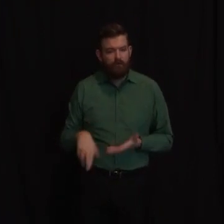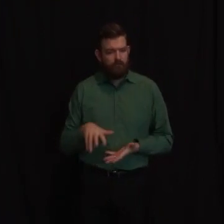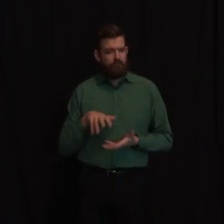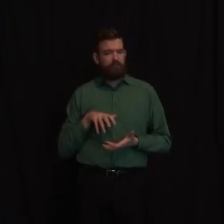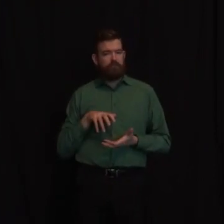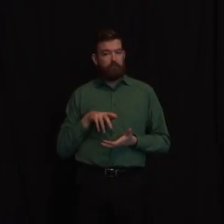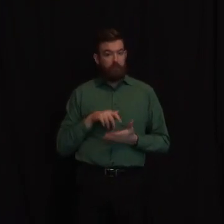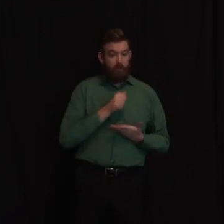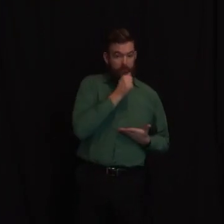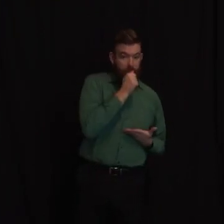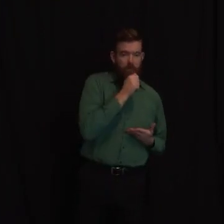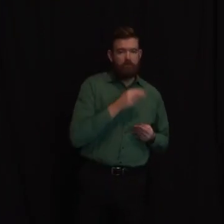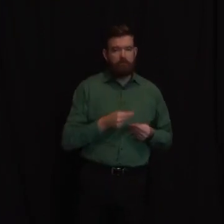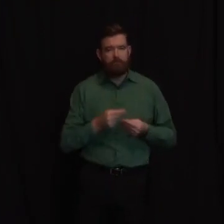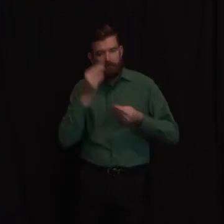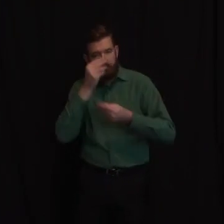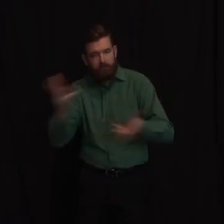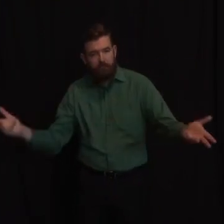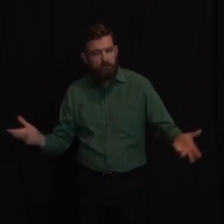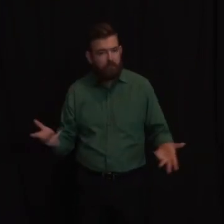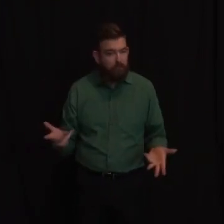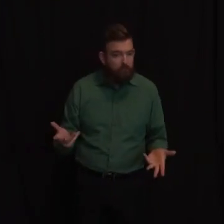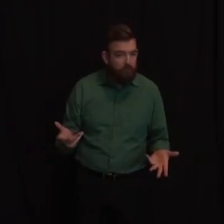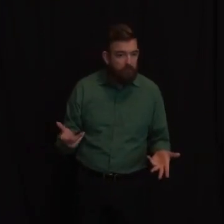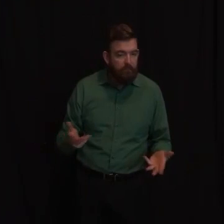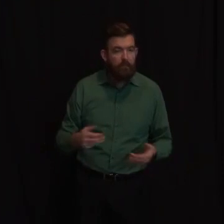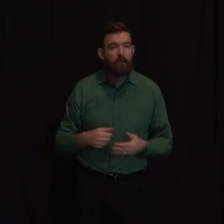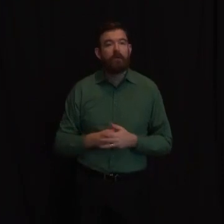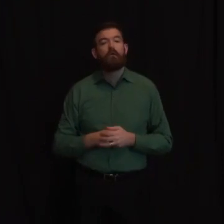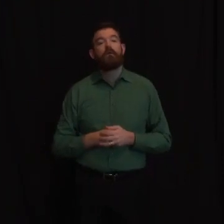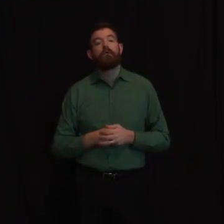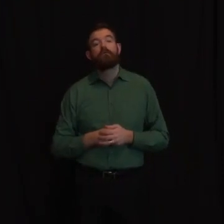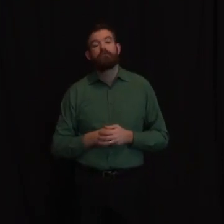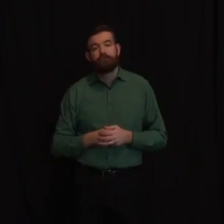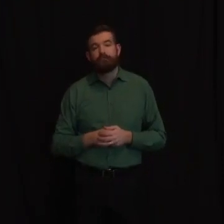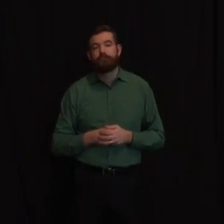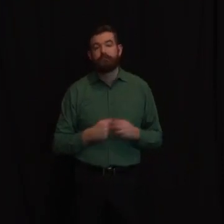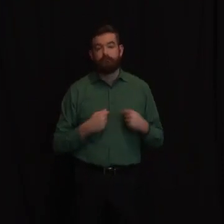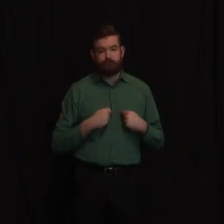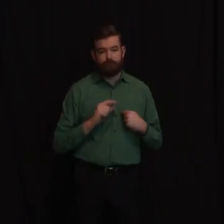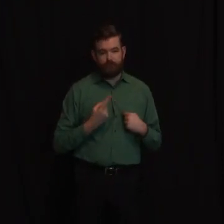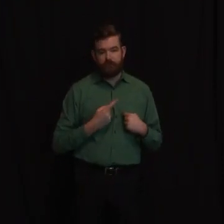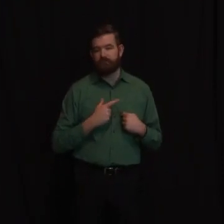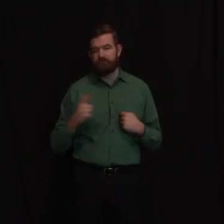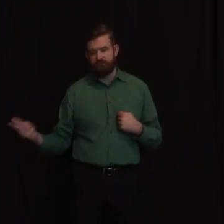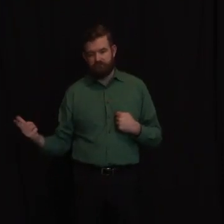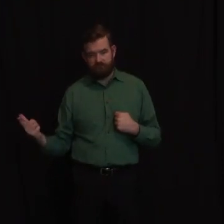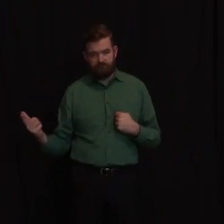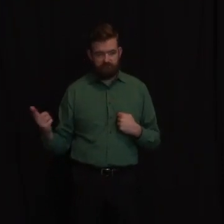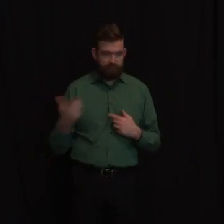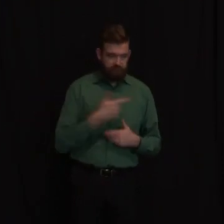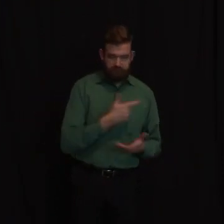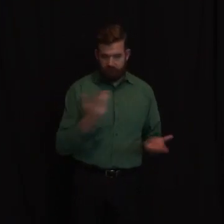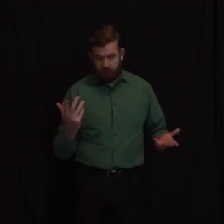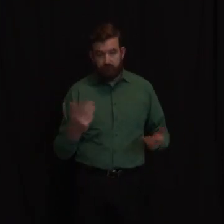Elise, Judy and Pat, with your blessing, I'll say a couple of things here, and then on